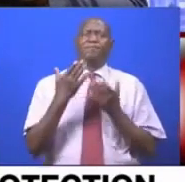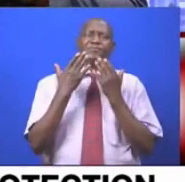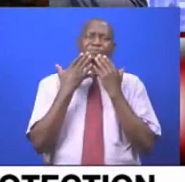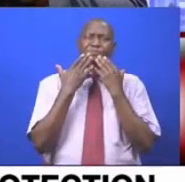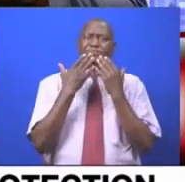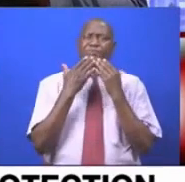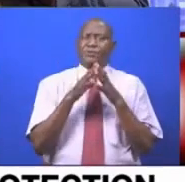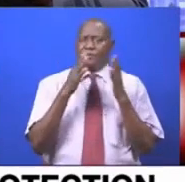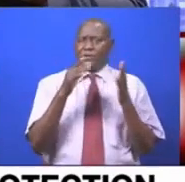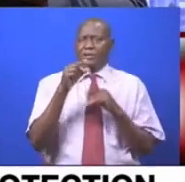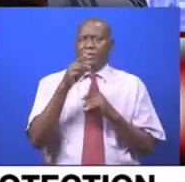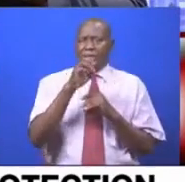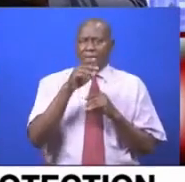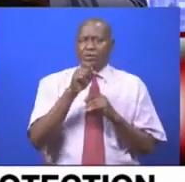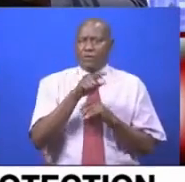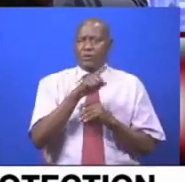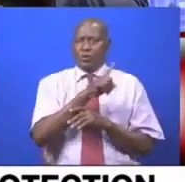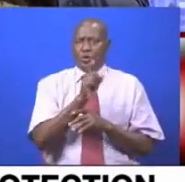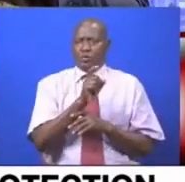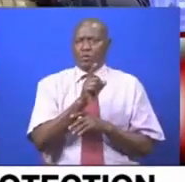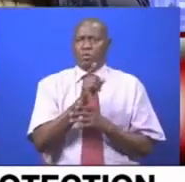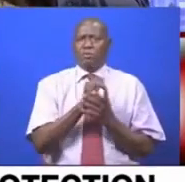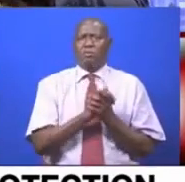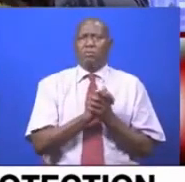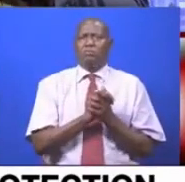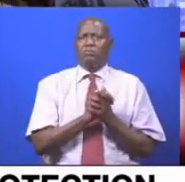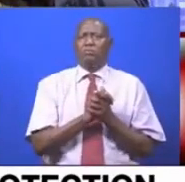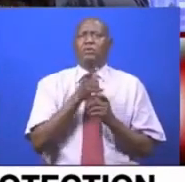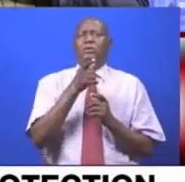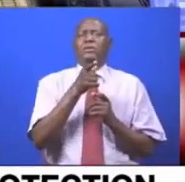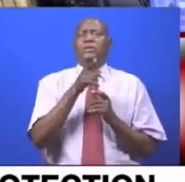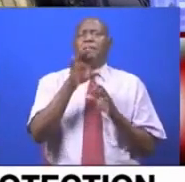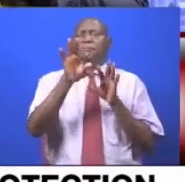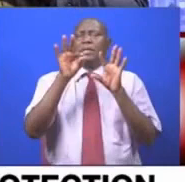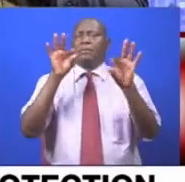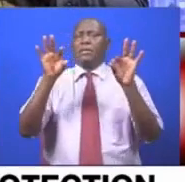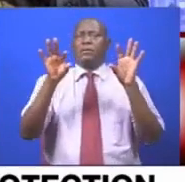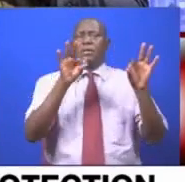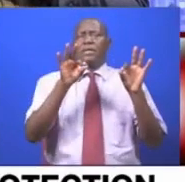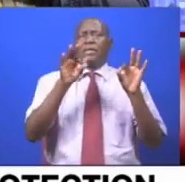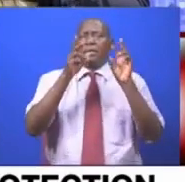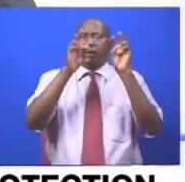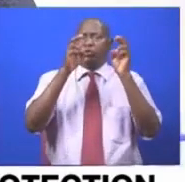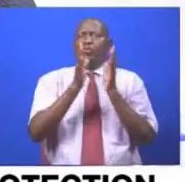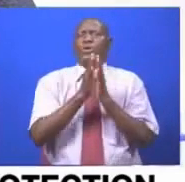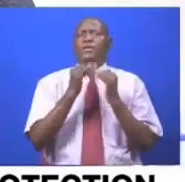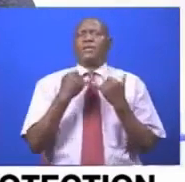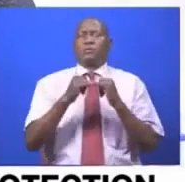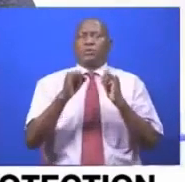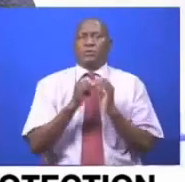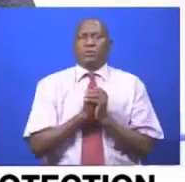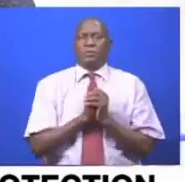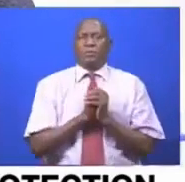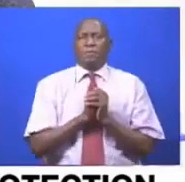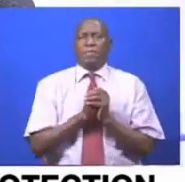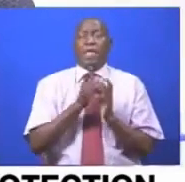much, Grace, again for that question. And I'm actually picking issues with the implementation, because if you look